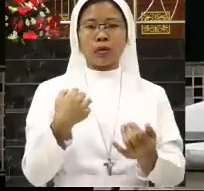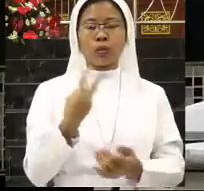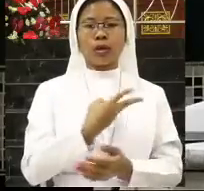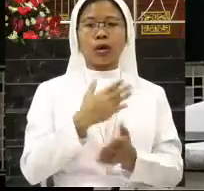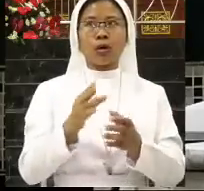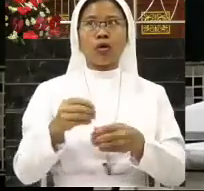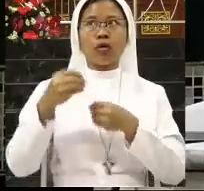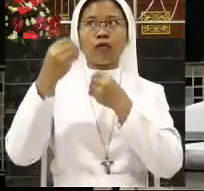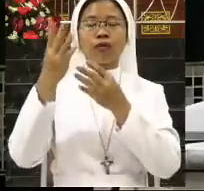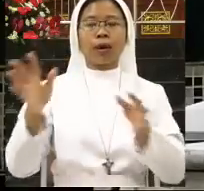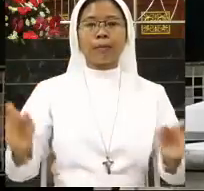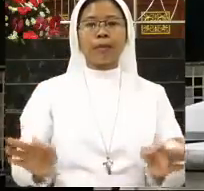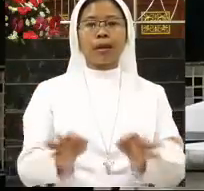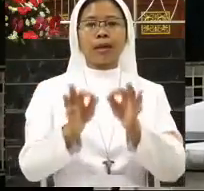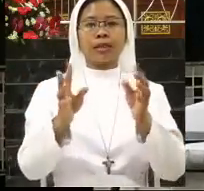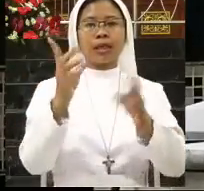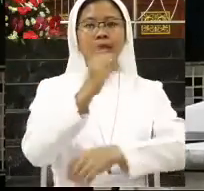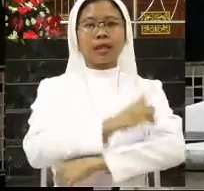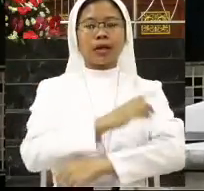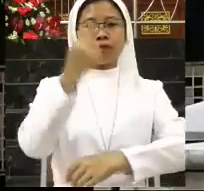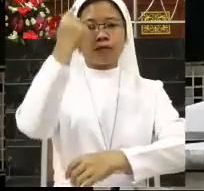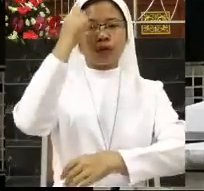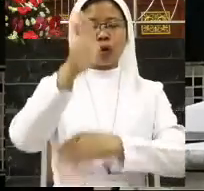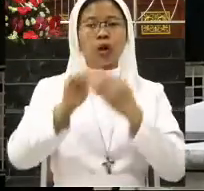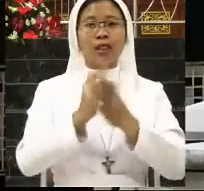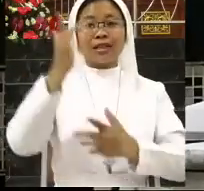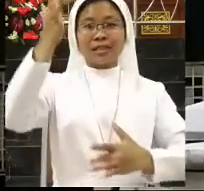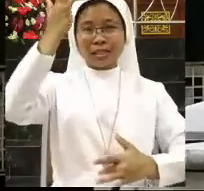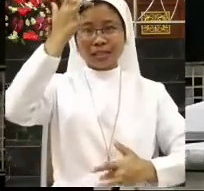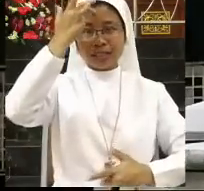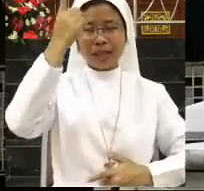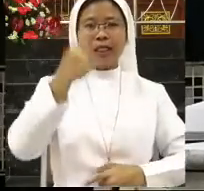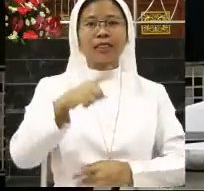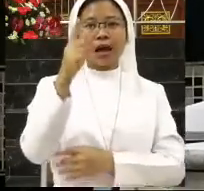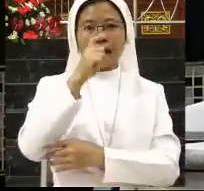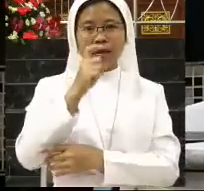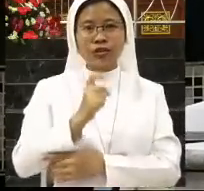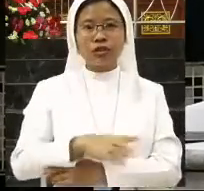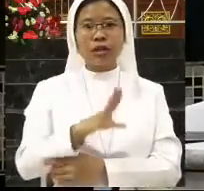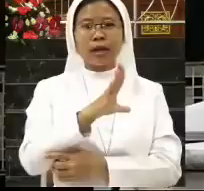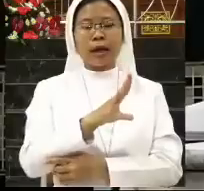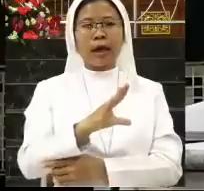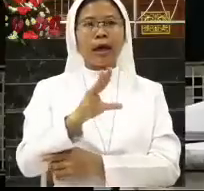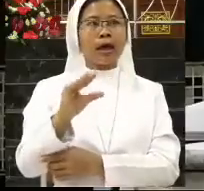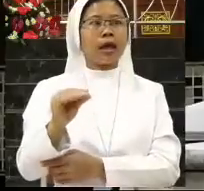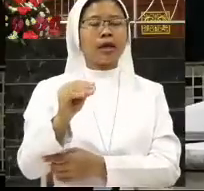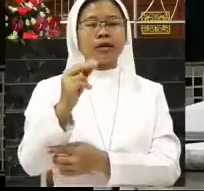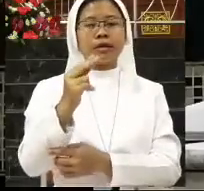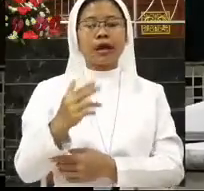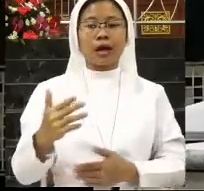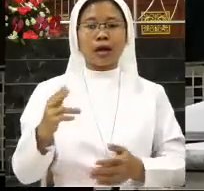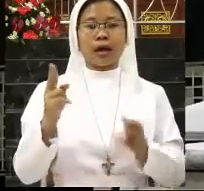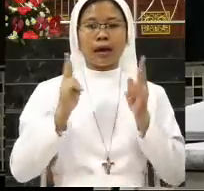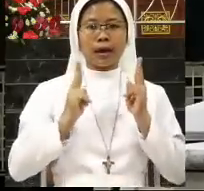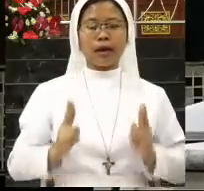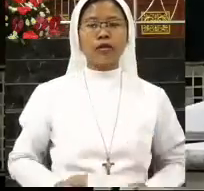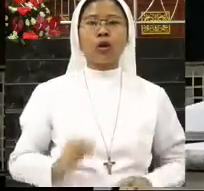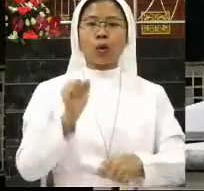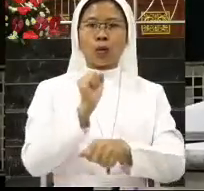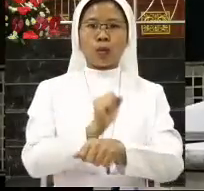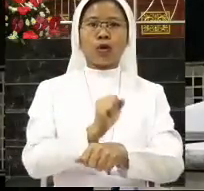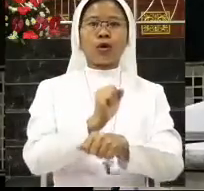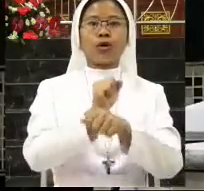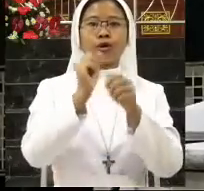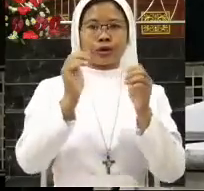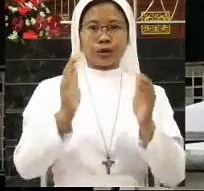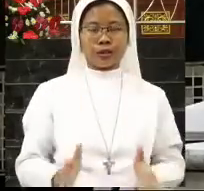intended as the day for the sick, the elderly, and health workers.